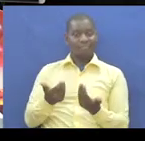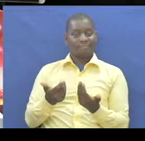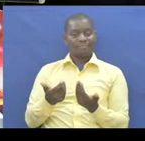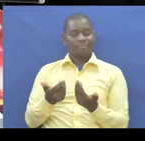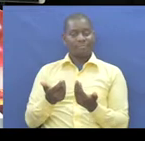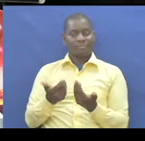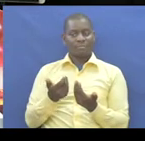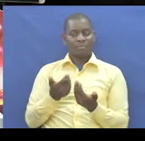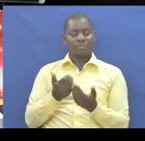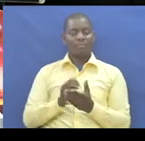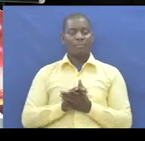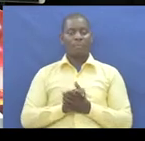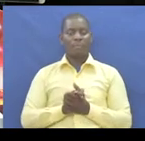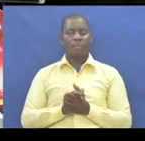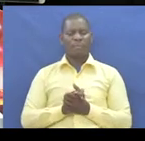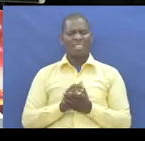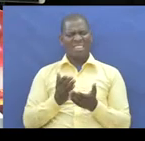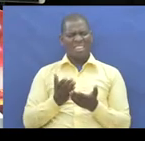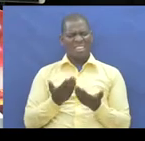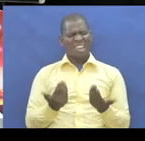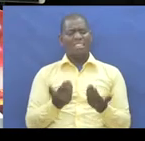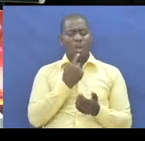an object. That force